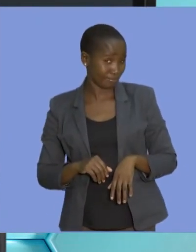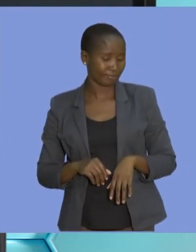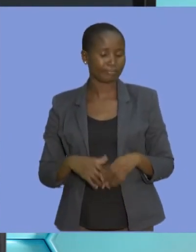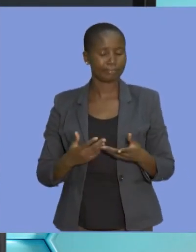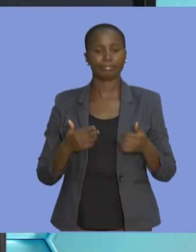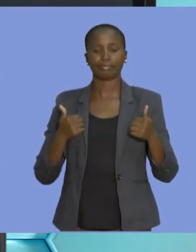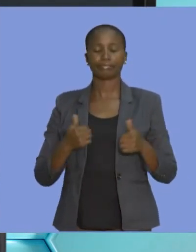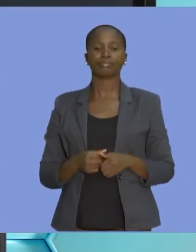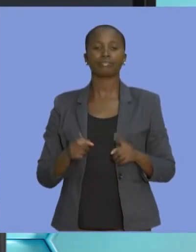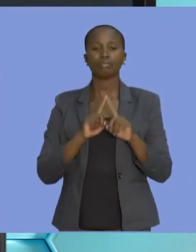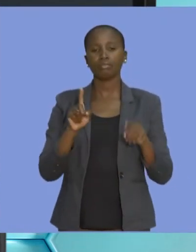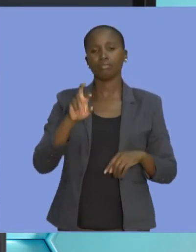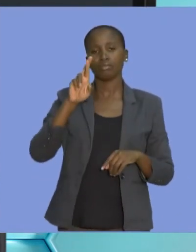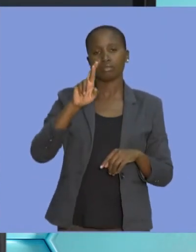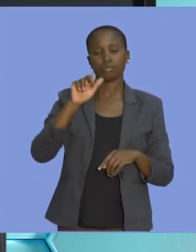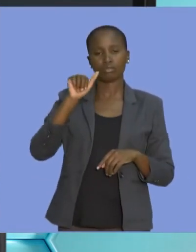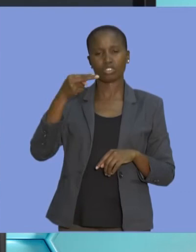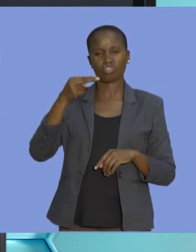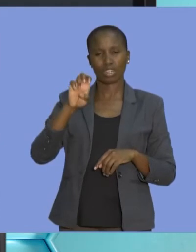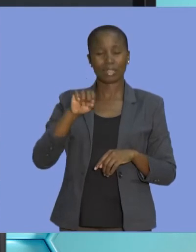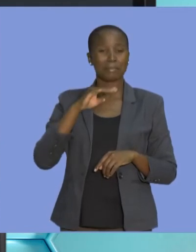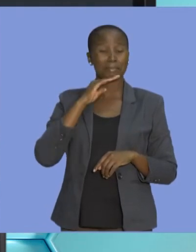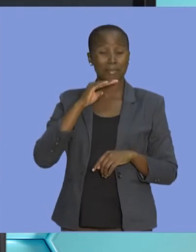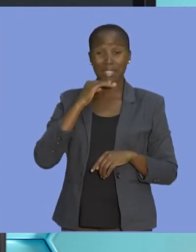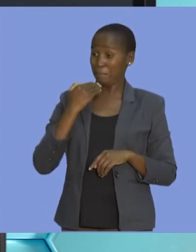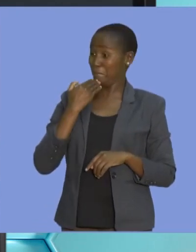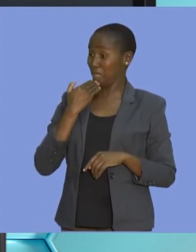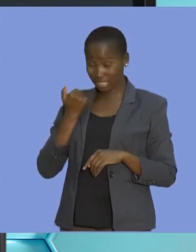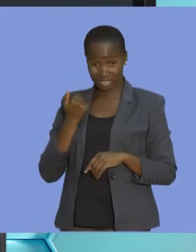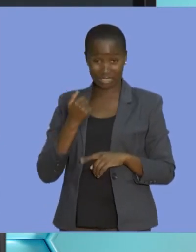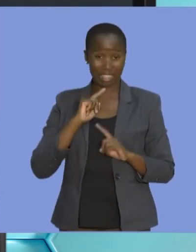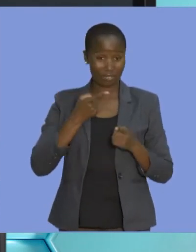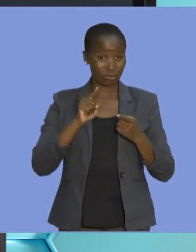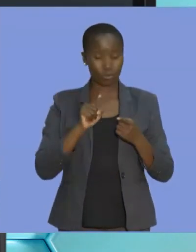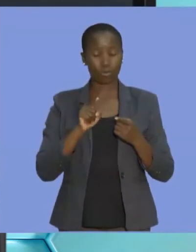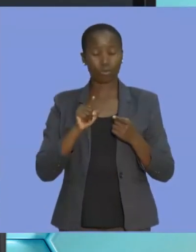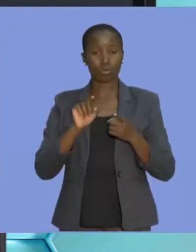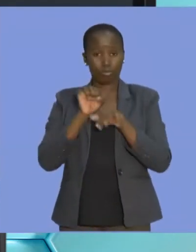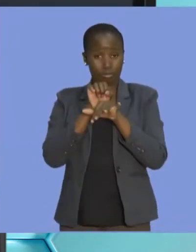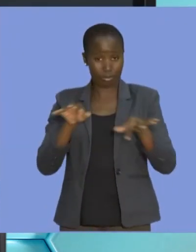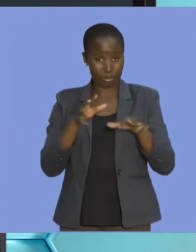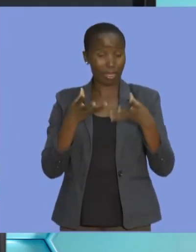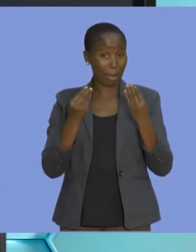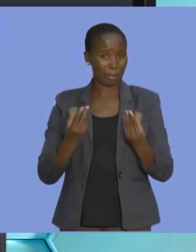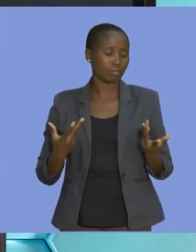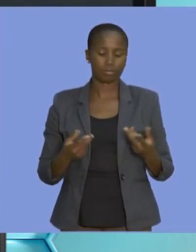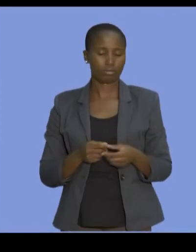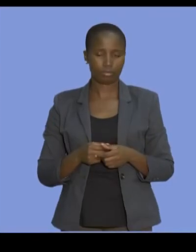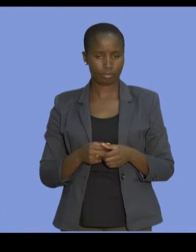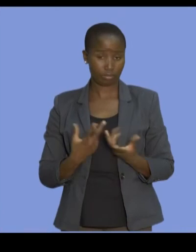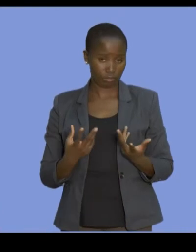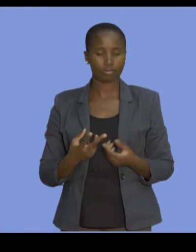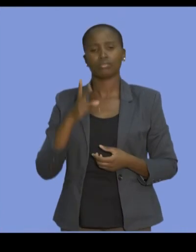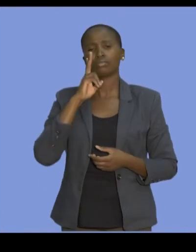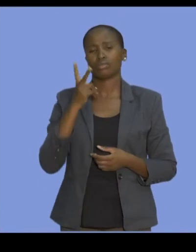Good. But range is not the best measure of dispersion. Okay. Are we together? Okay. Good. Let's see